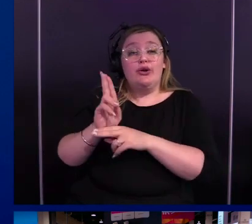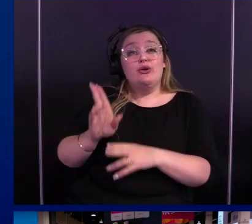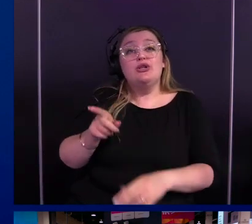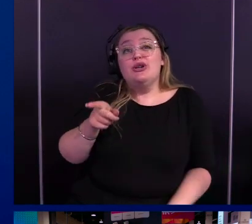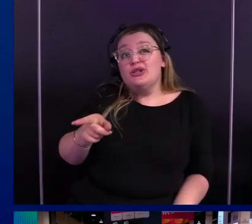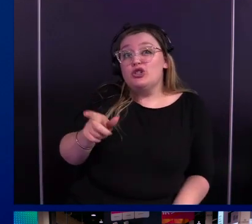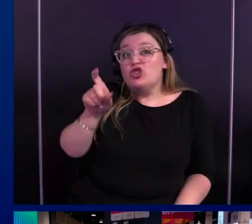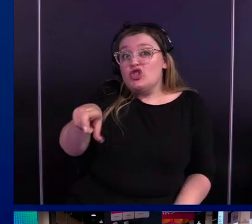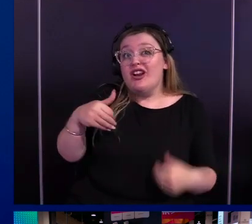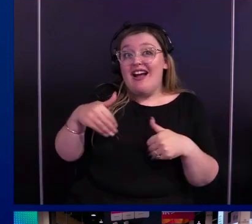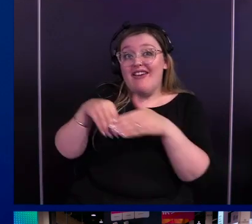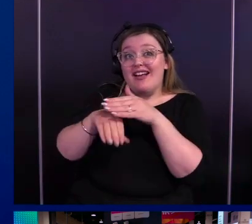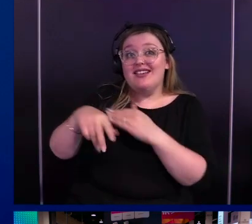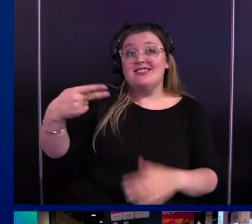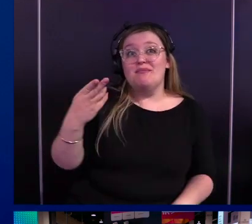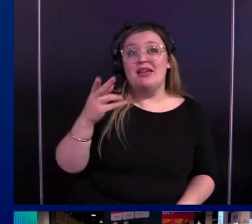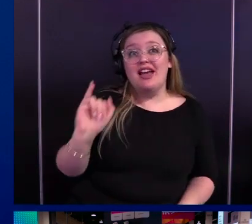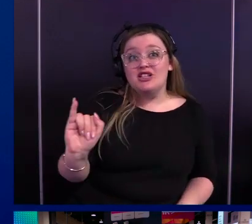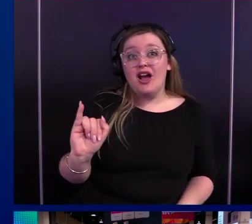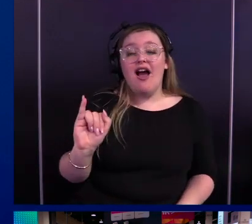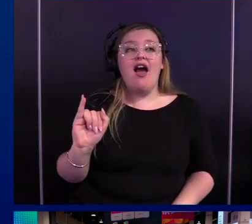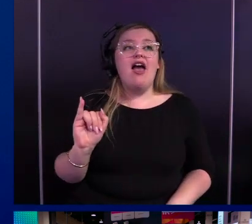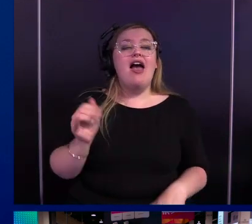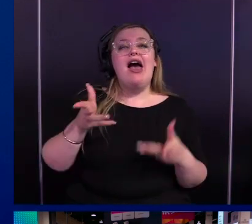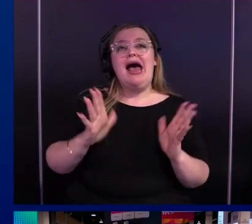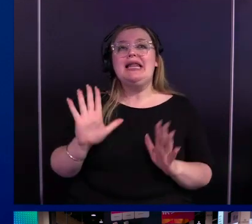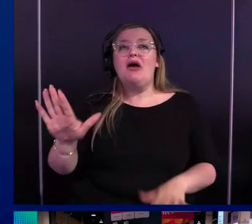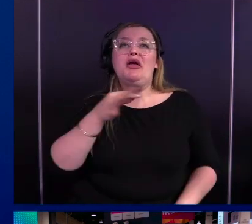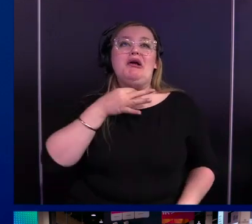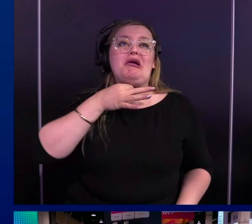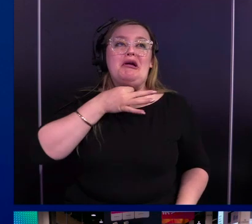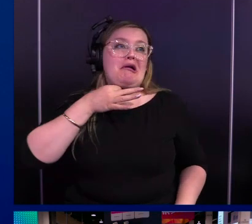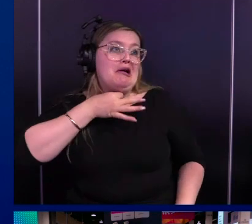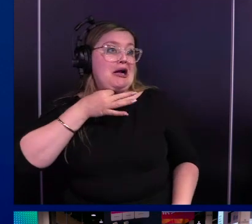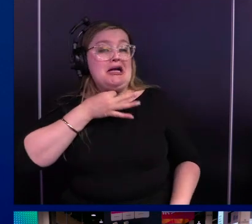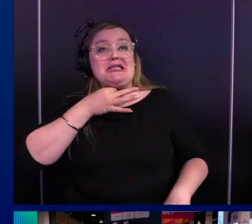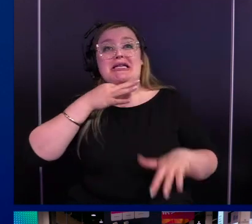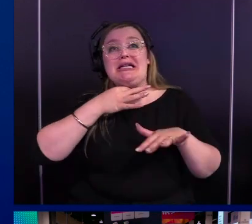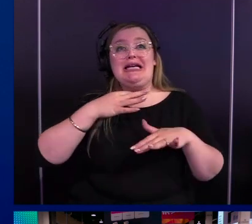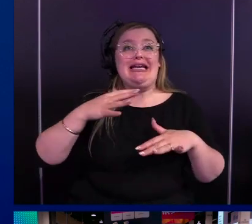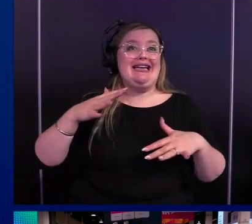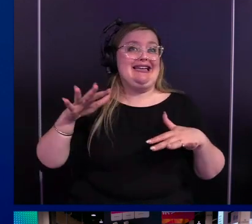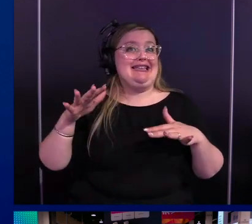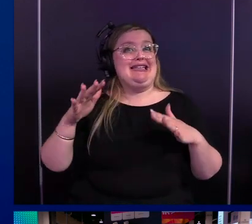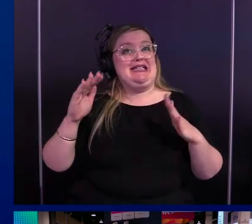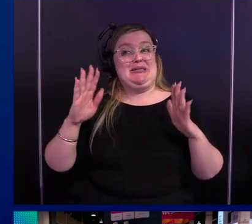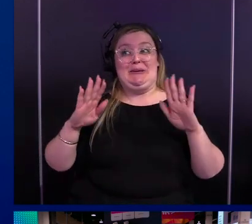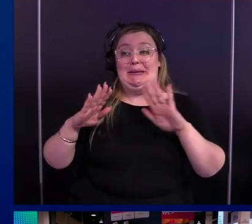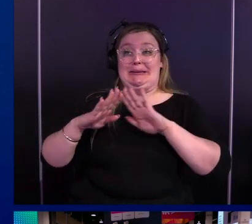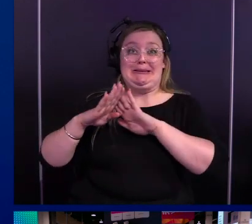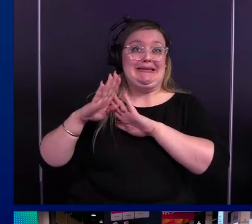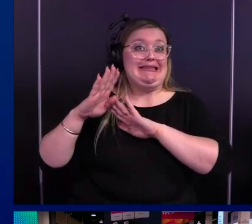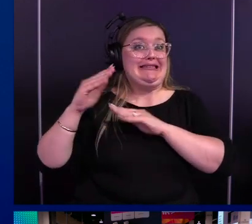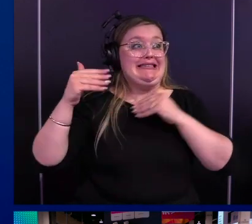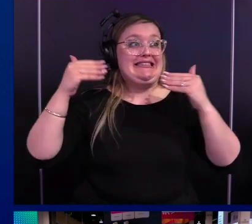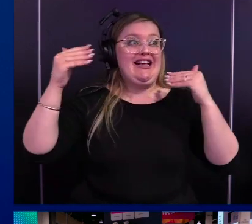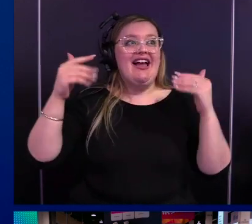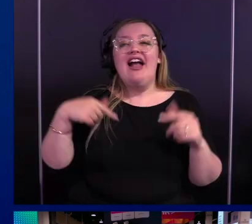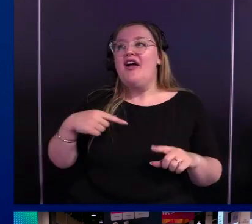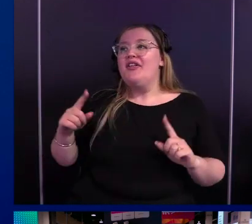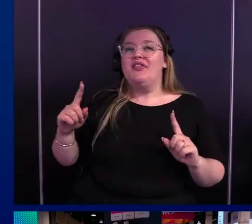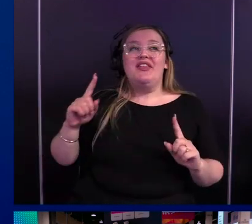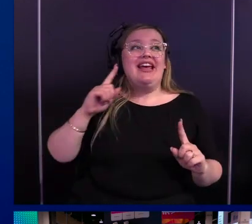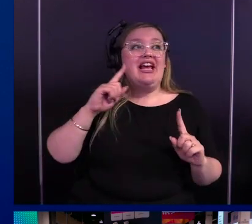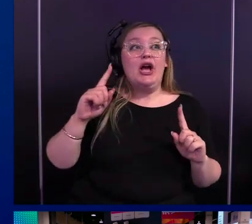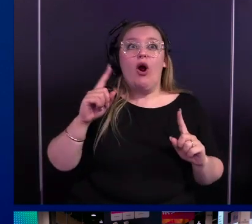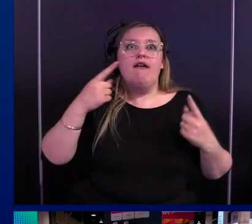have access to PHI let their curiosity get the best of them. I don't find that very funny. They hear a famous person or has